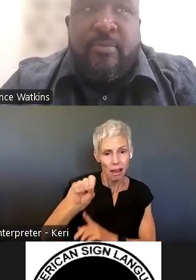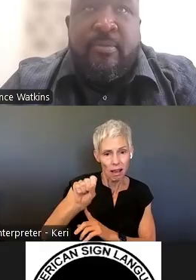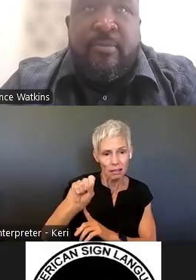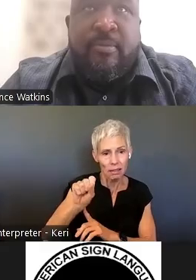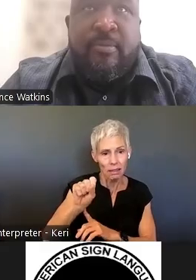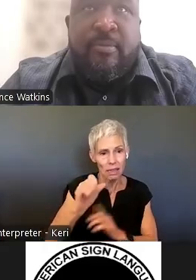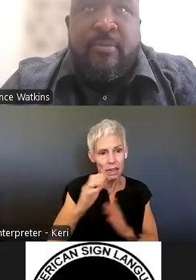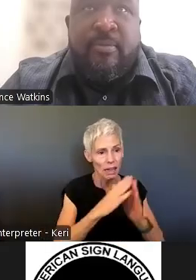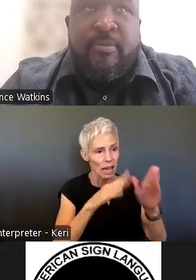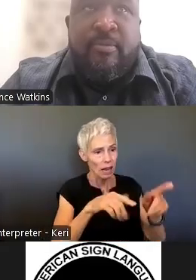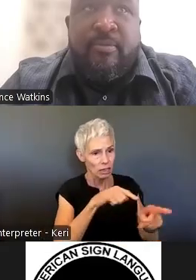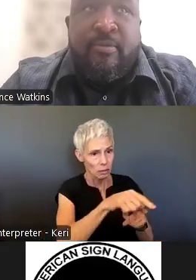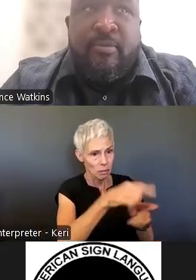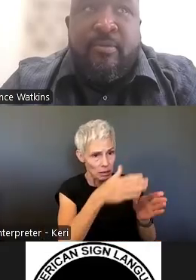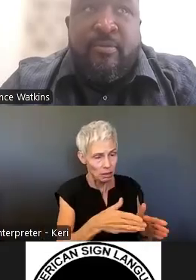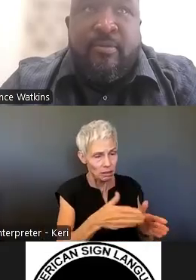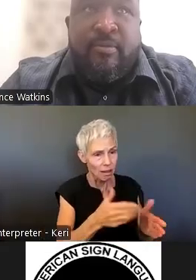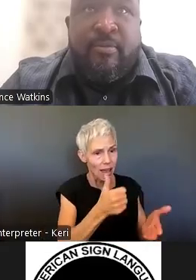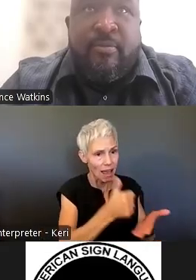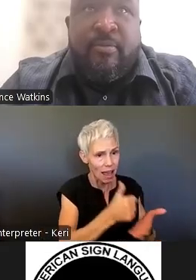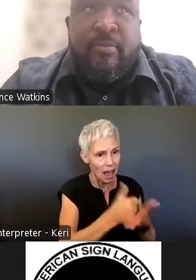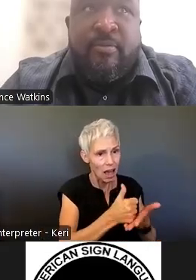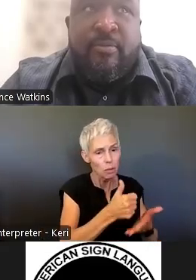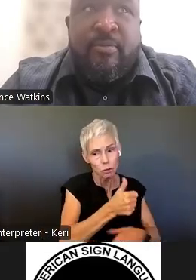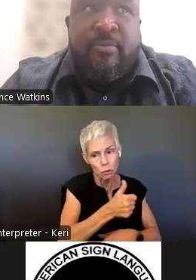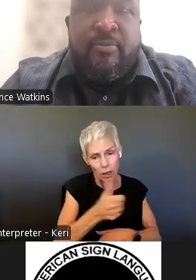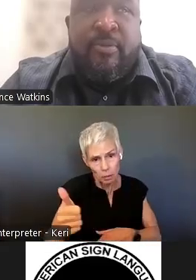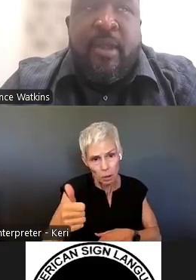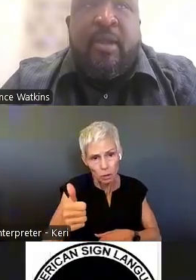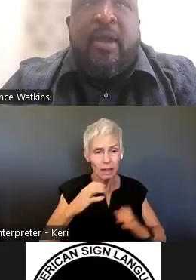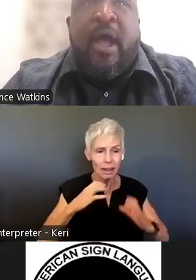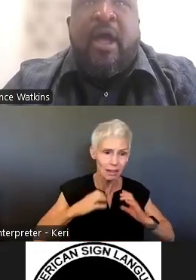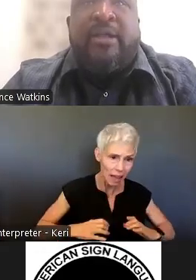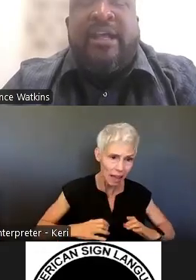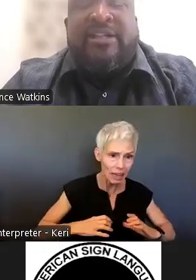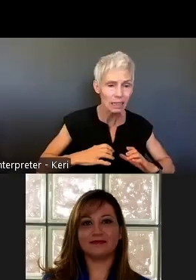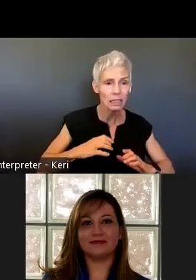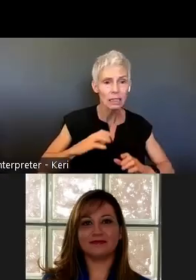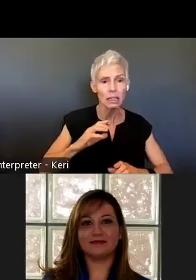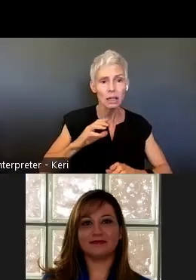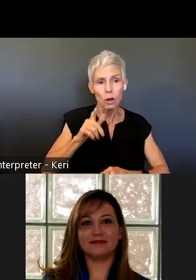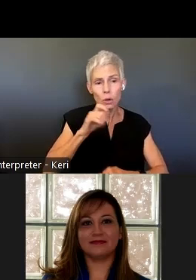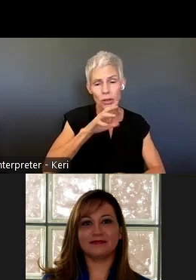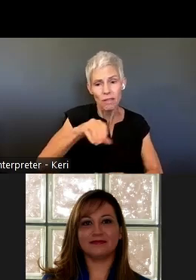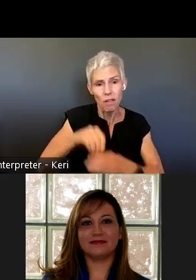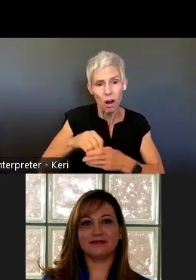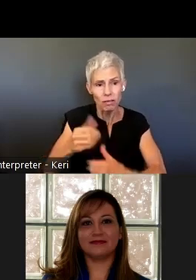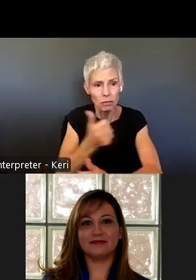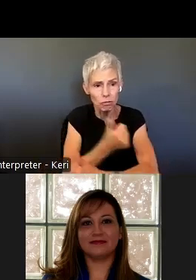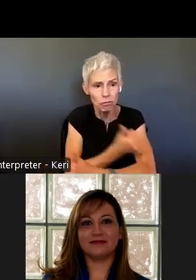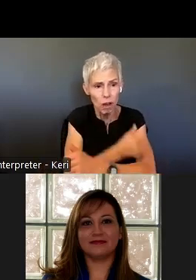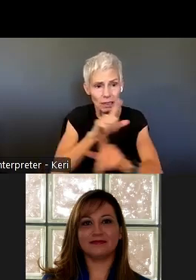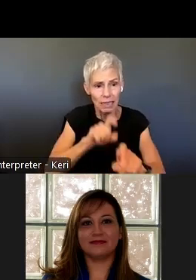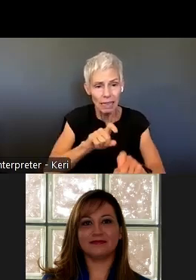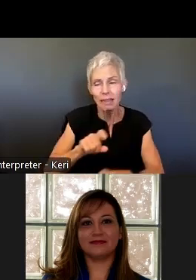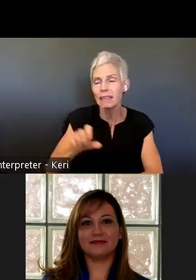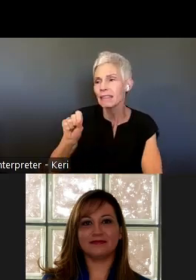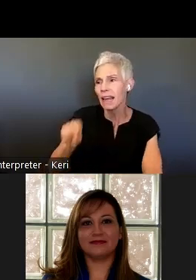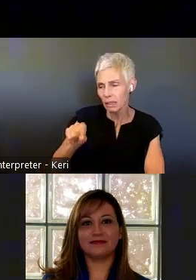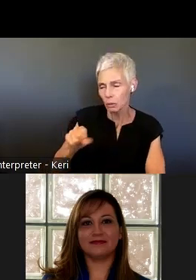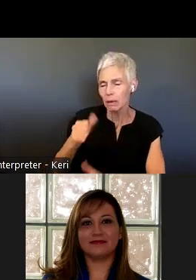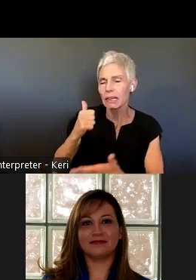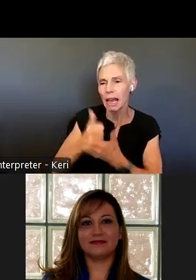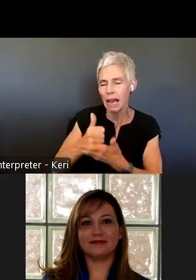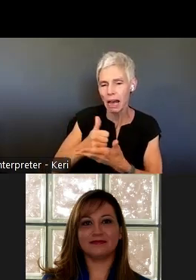specialist help transport client consumer to drug testing? Yes, we can help transport the individuals